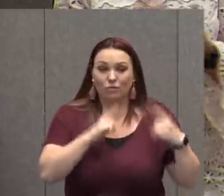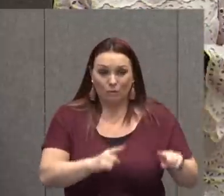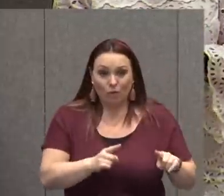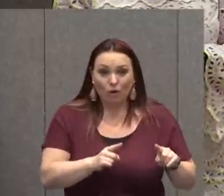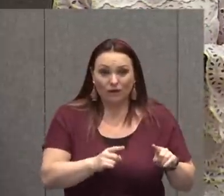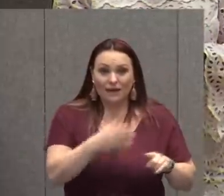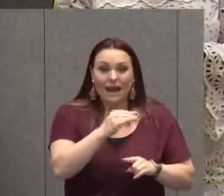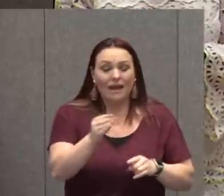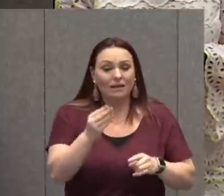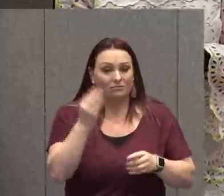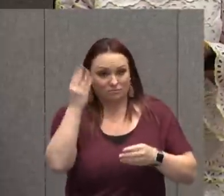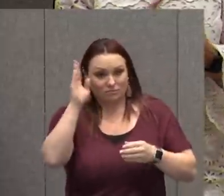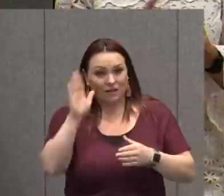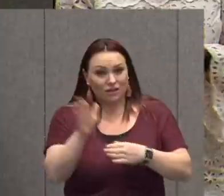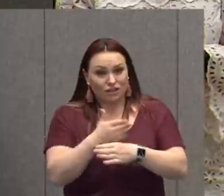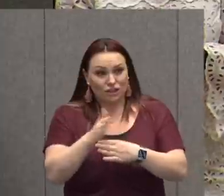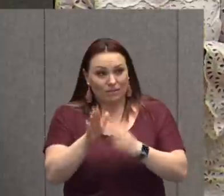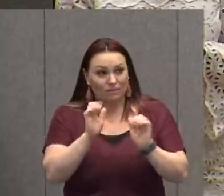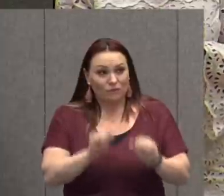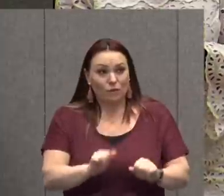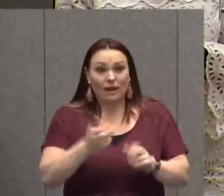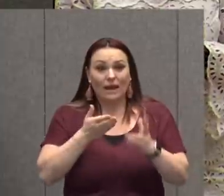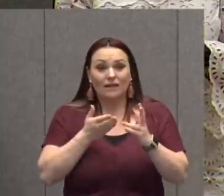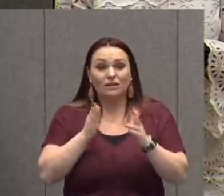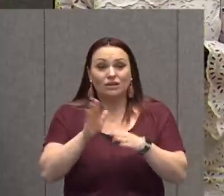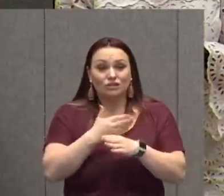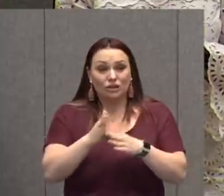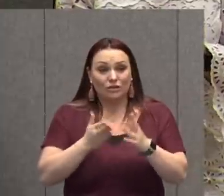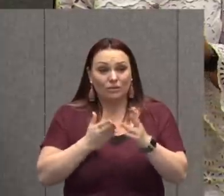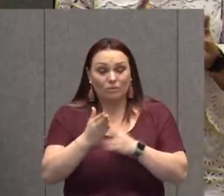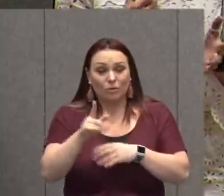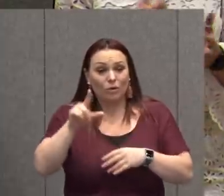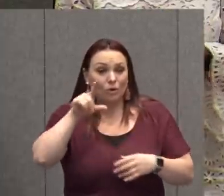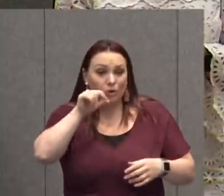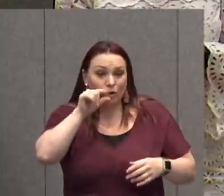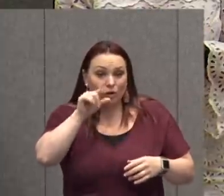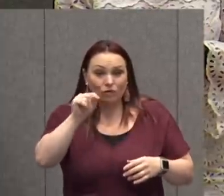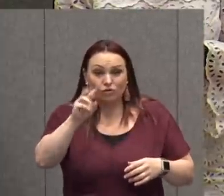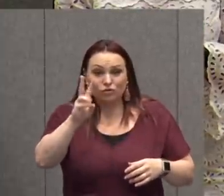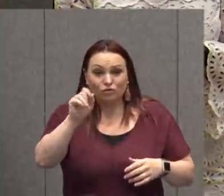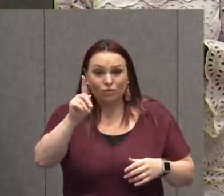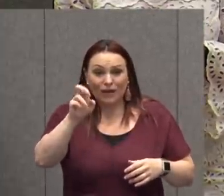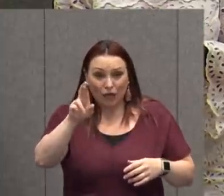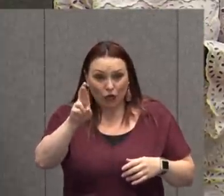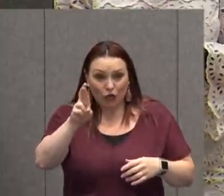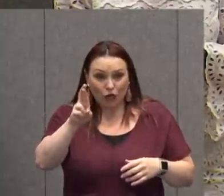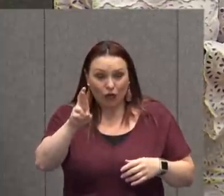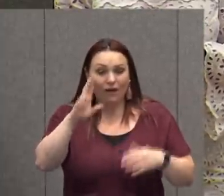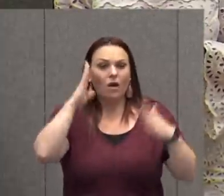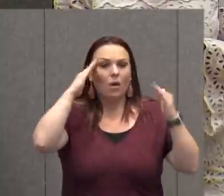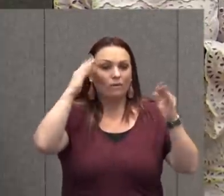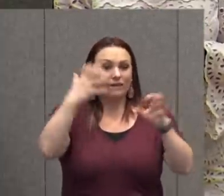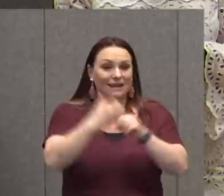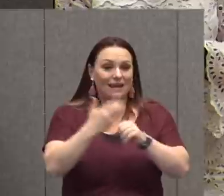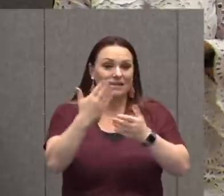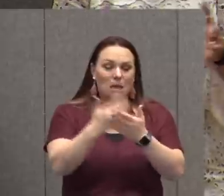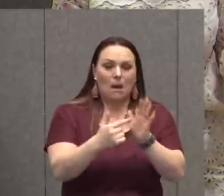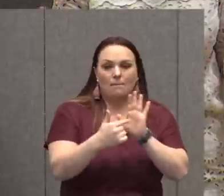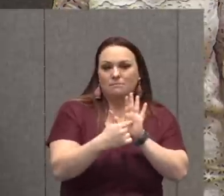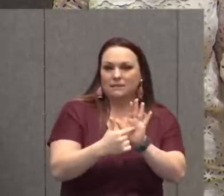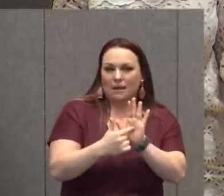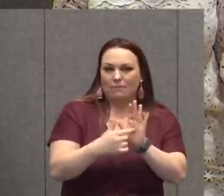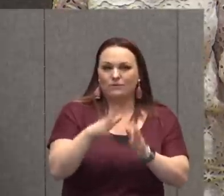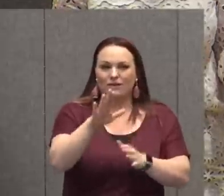and share them. You can share them through our Twitter. So hopefully we'll get some samples of some of the